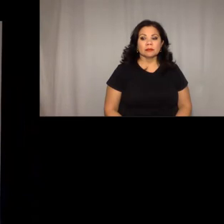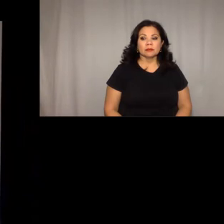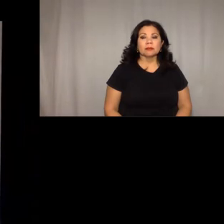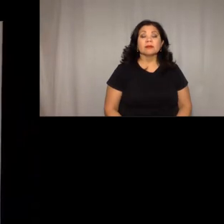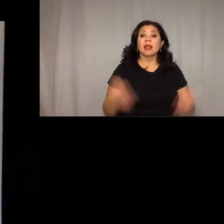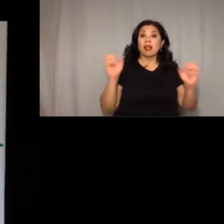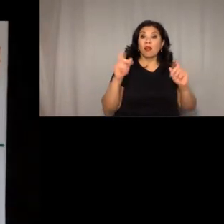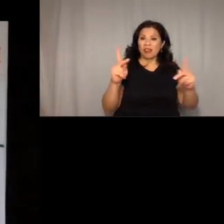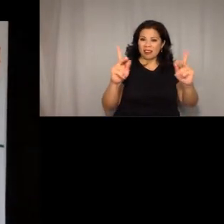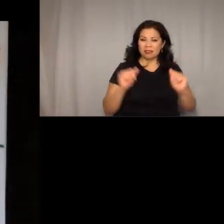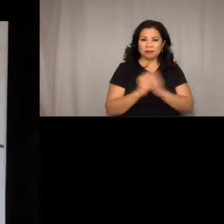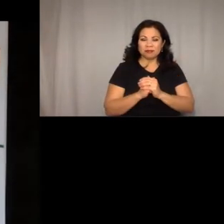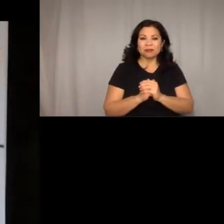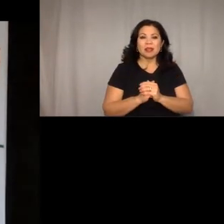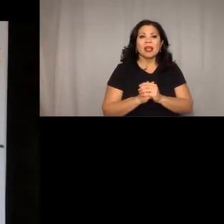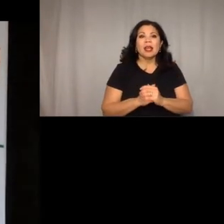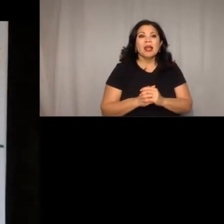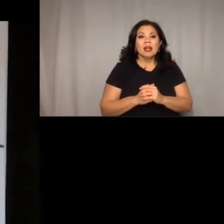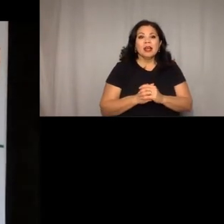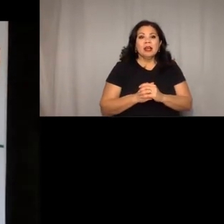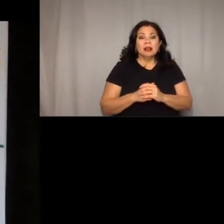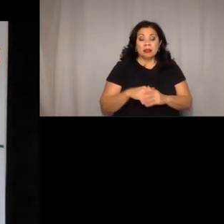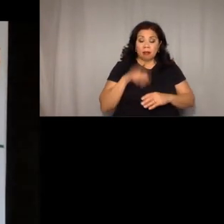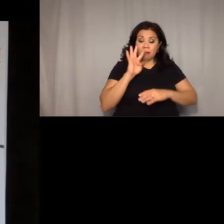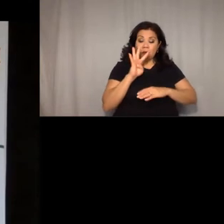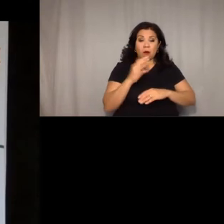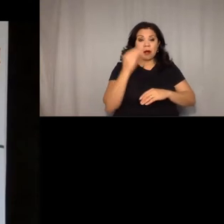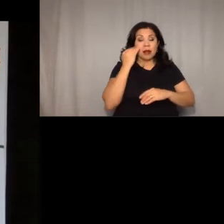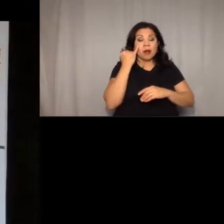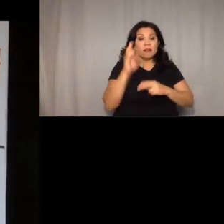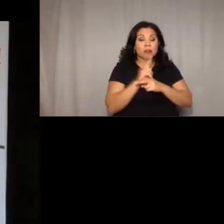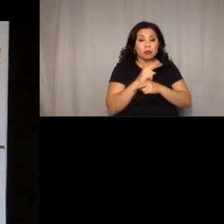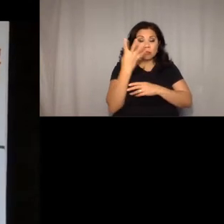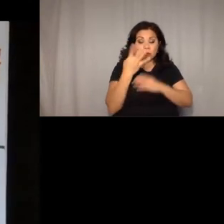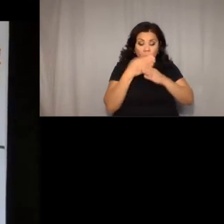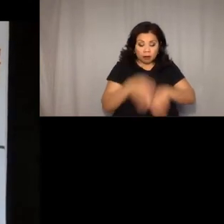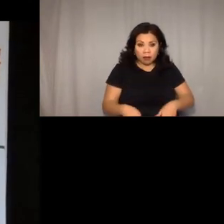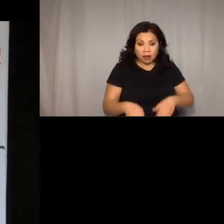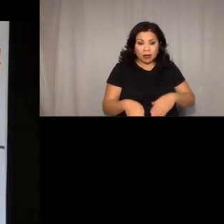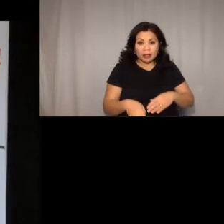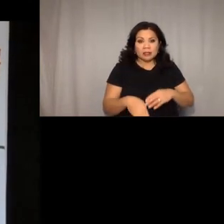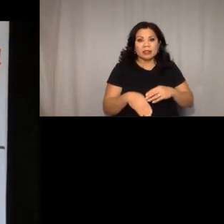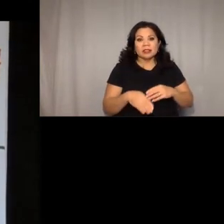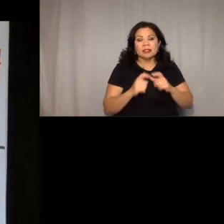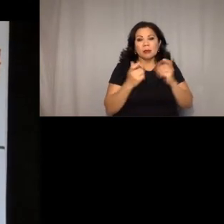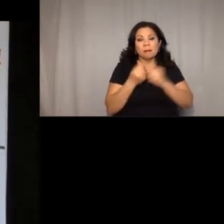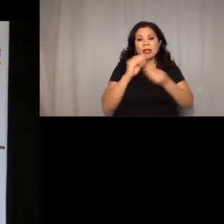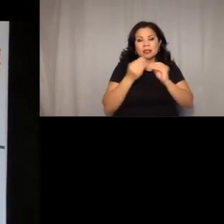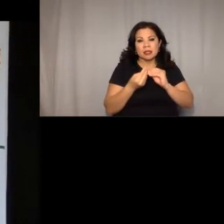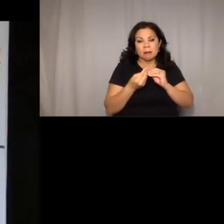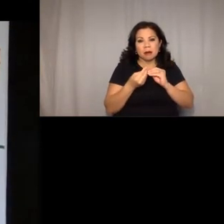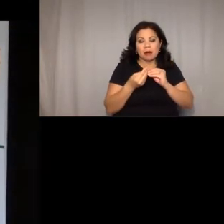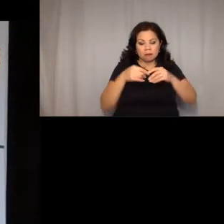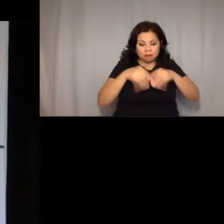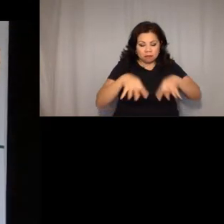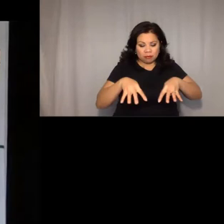All right, so for 4, I know that if I divide by 4 top and bottom, that's the biggest one they have in common, and I get